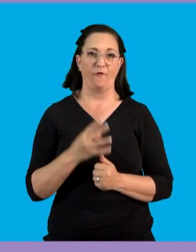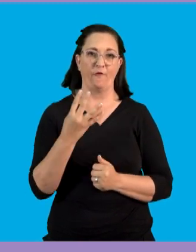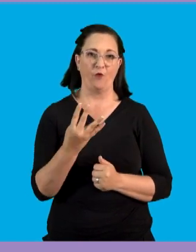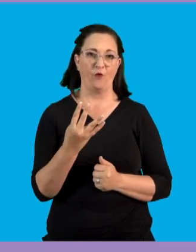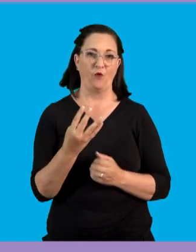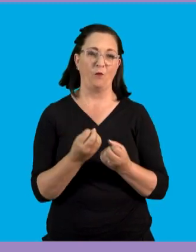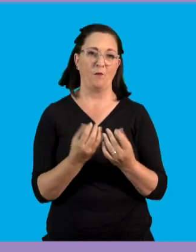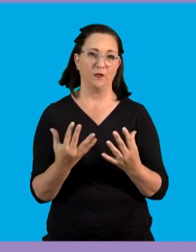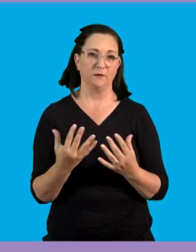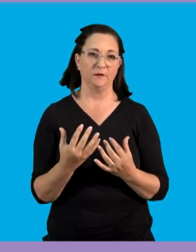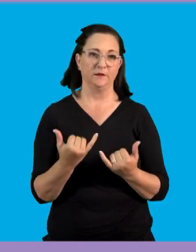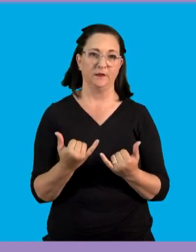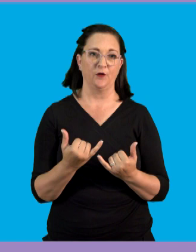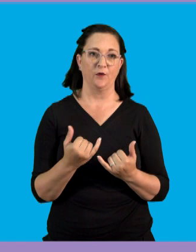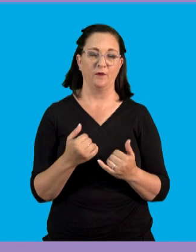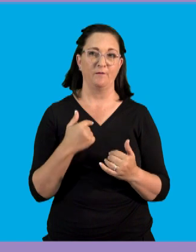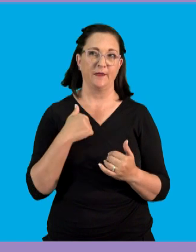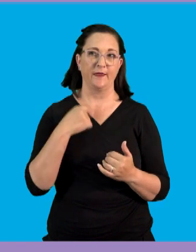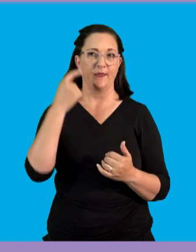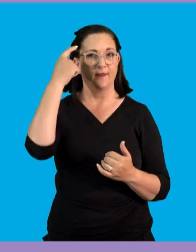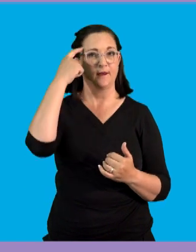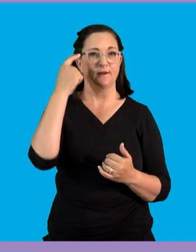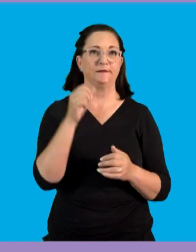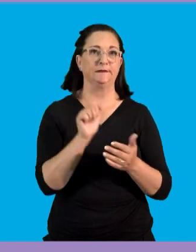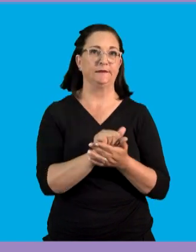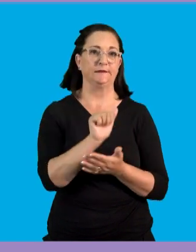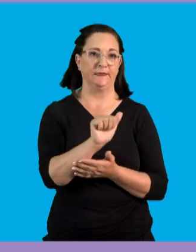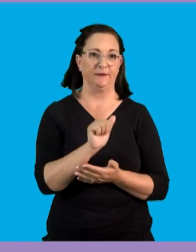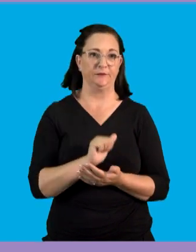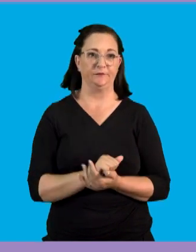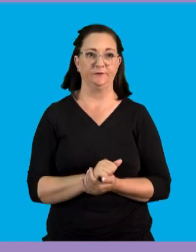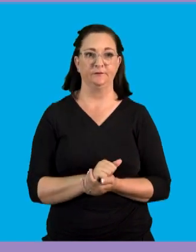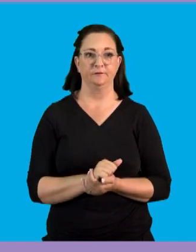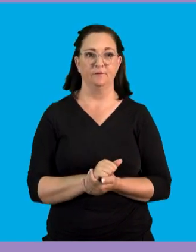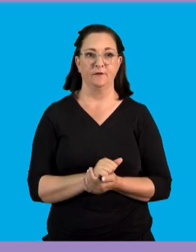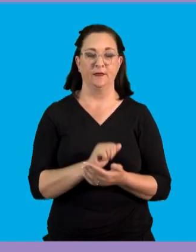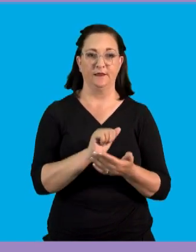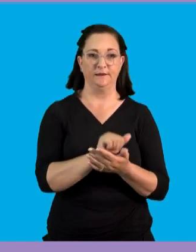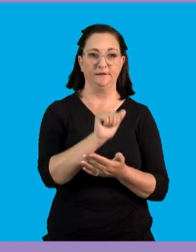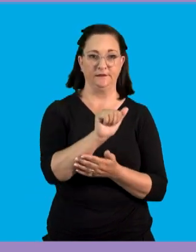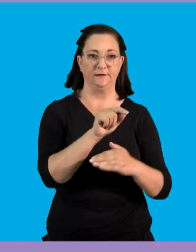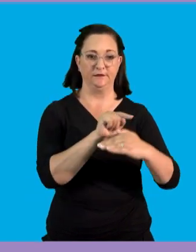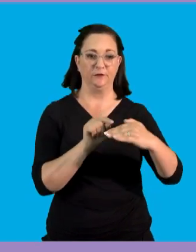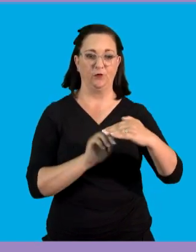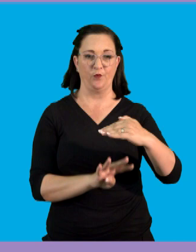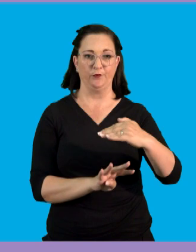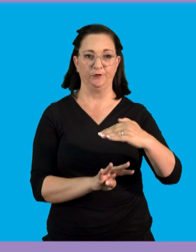going to think of the multiples of 4, and the first one that comes to mind is 16.